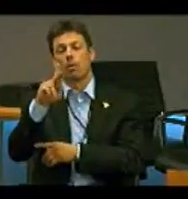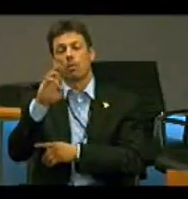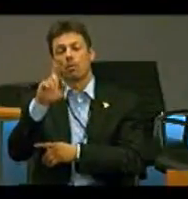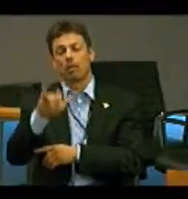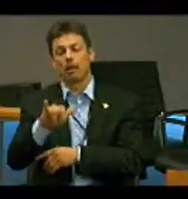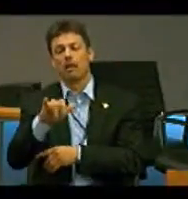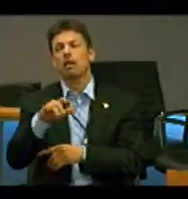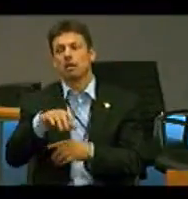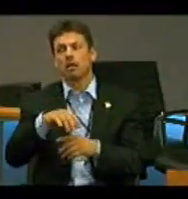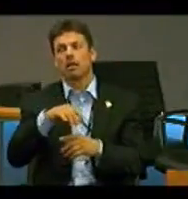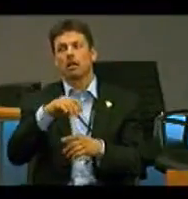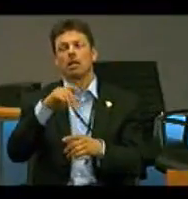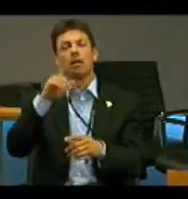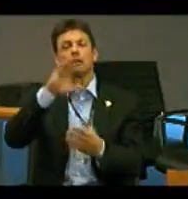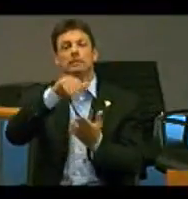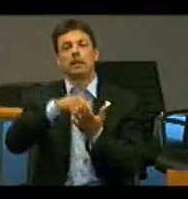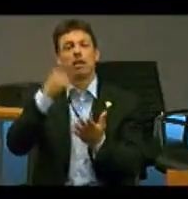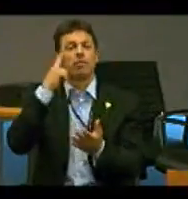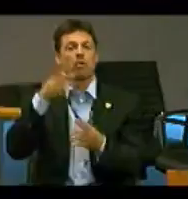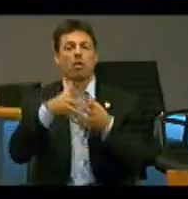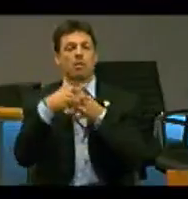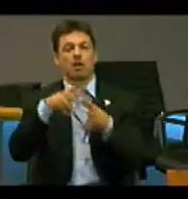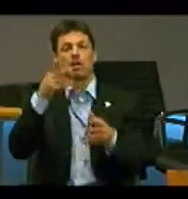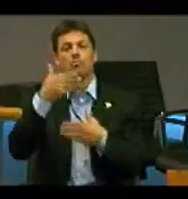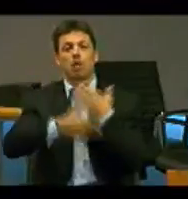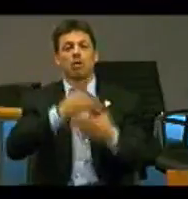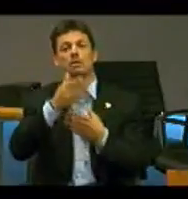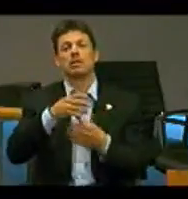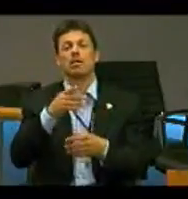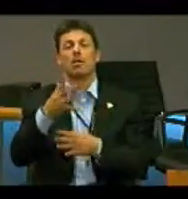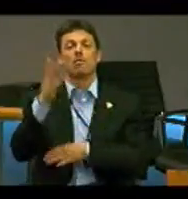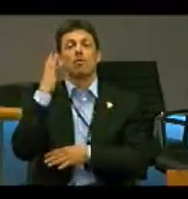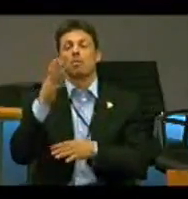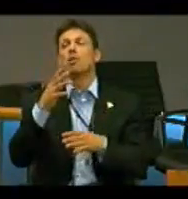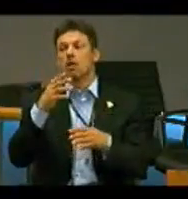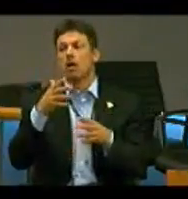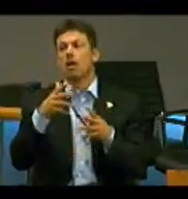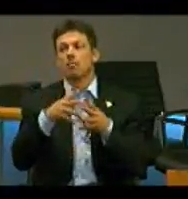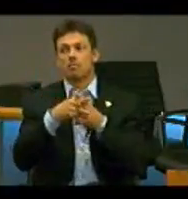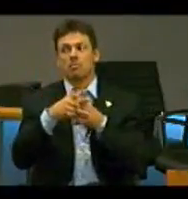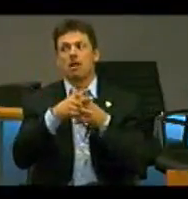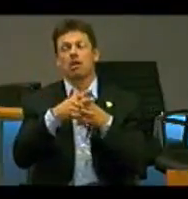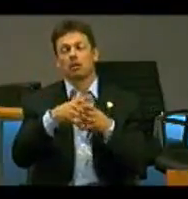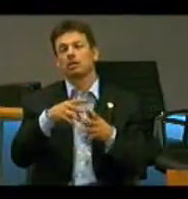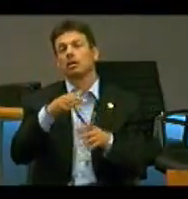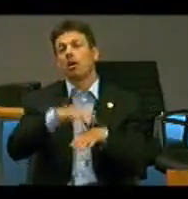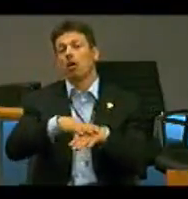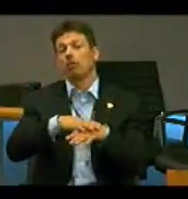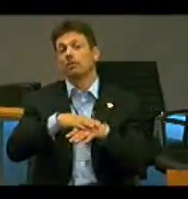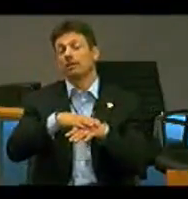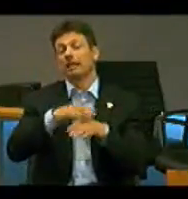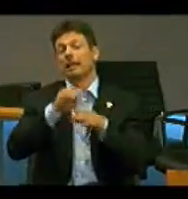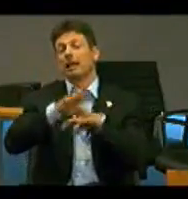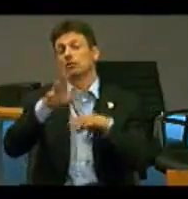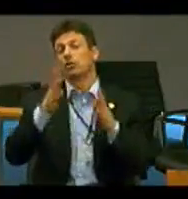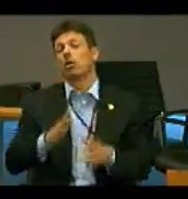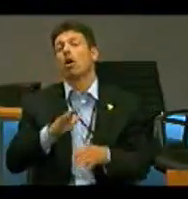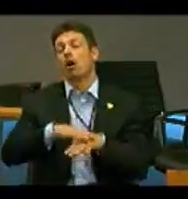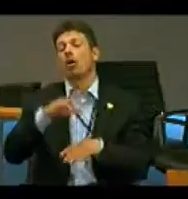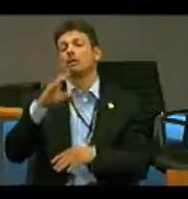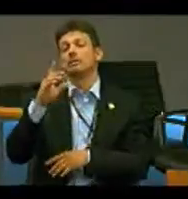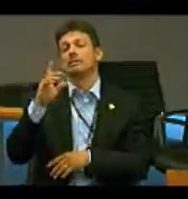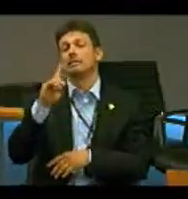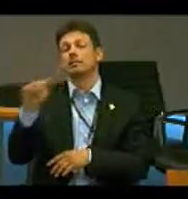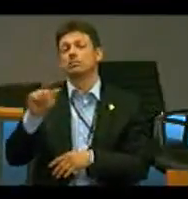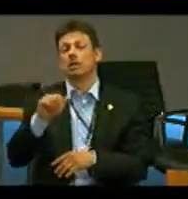Disability Policy at the Center for American Progress and former Executive Director of the National Council on Disability. And finally, James Scanlon,